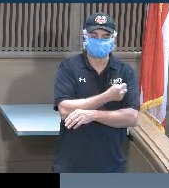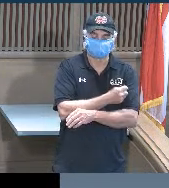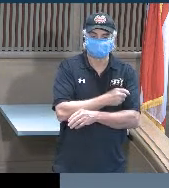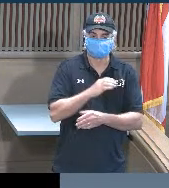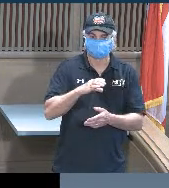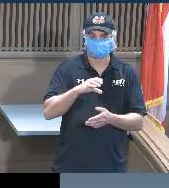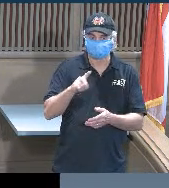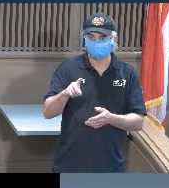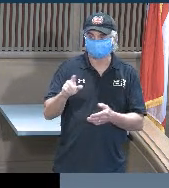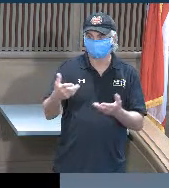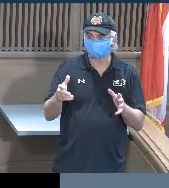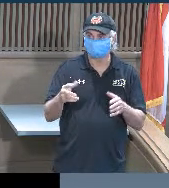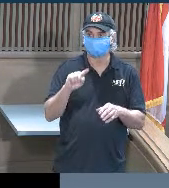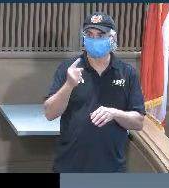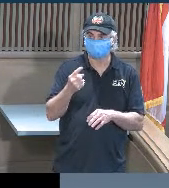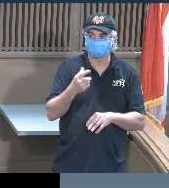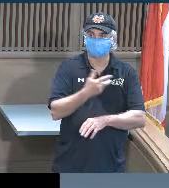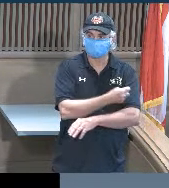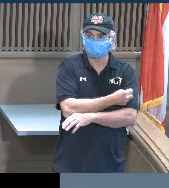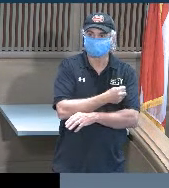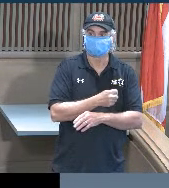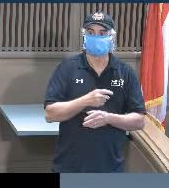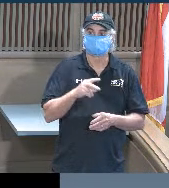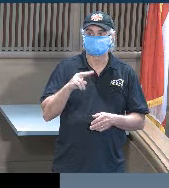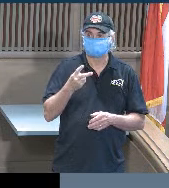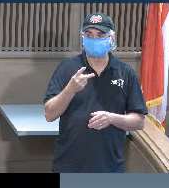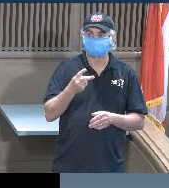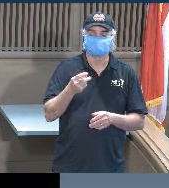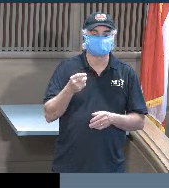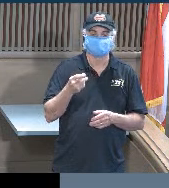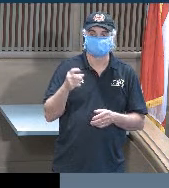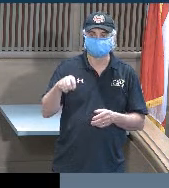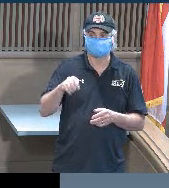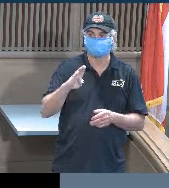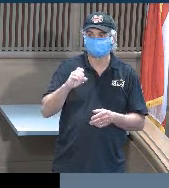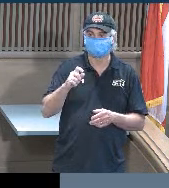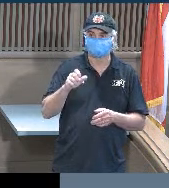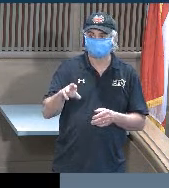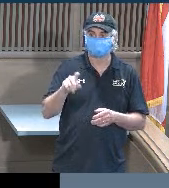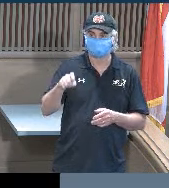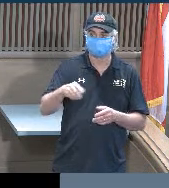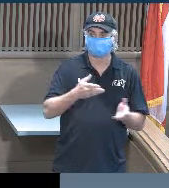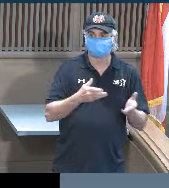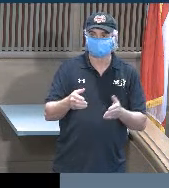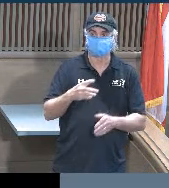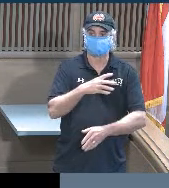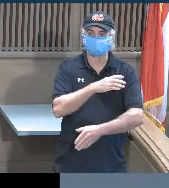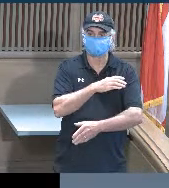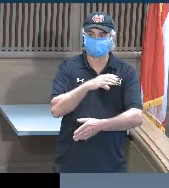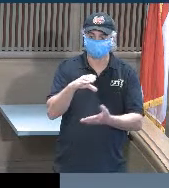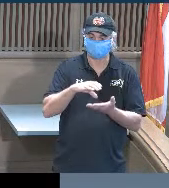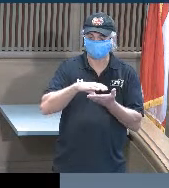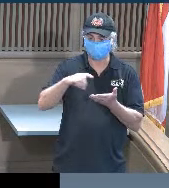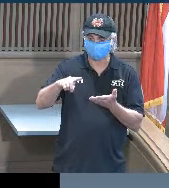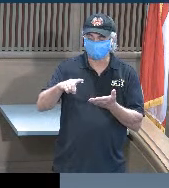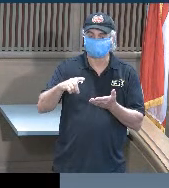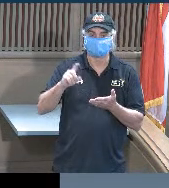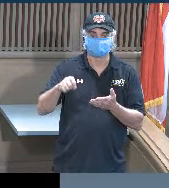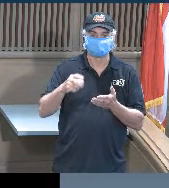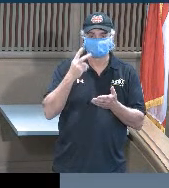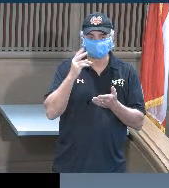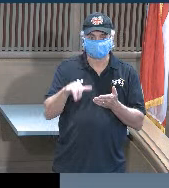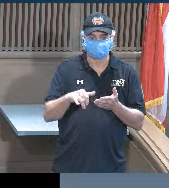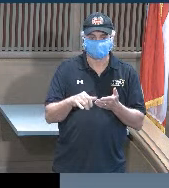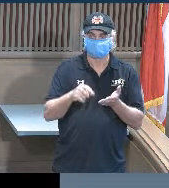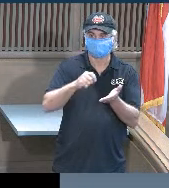had the vaccine, your first shot, second shot, if you're getting your booster, you still need to bring your vaccine card. The staff need to be able to see